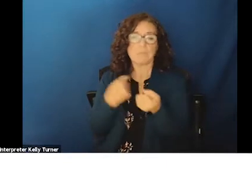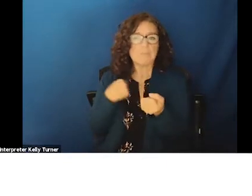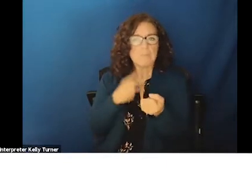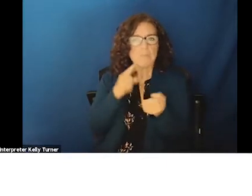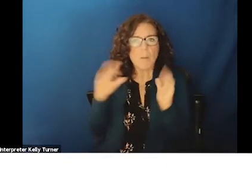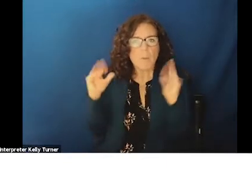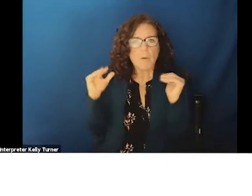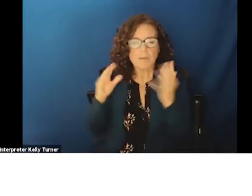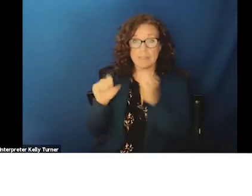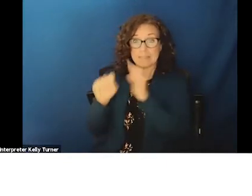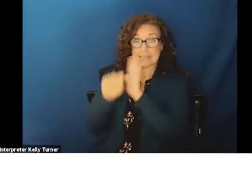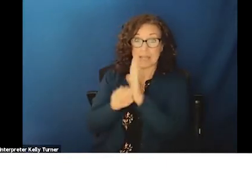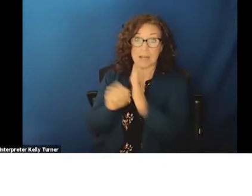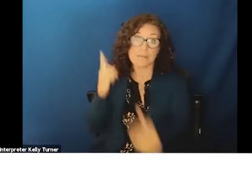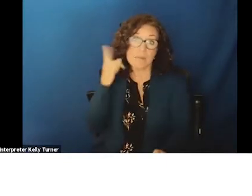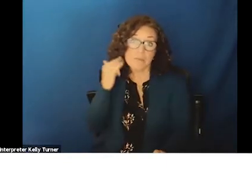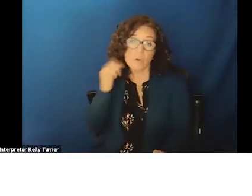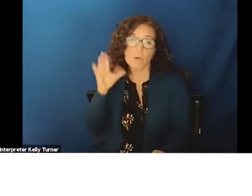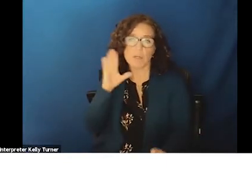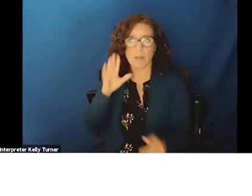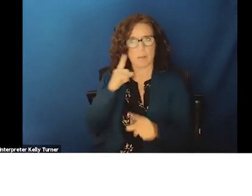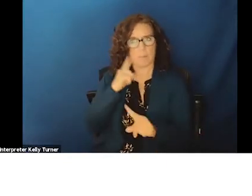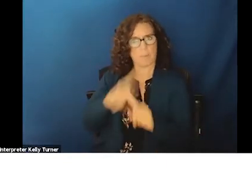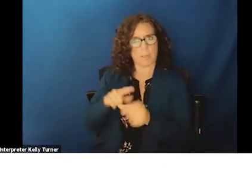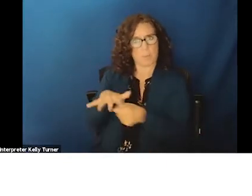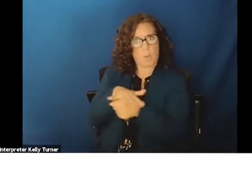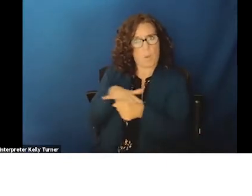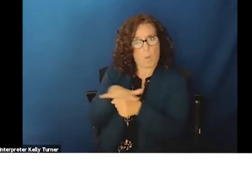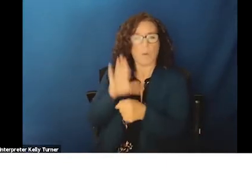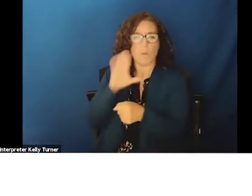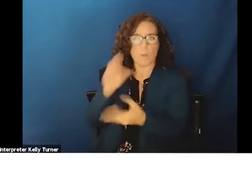with oversight and support of our safety efforts.